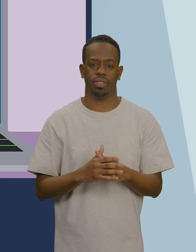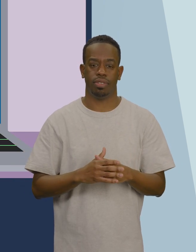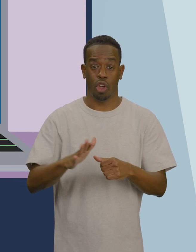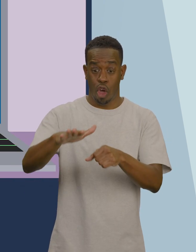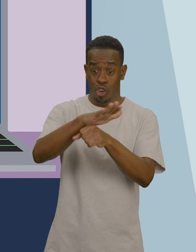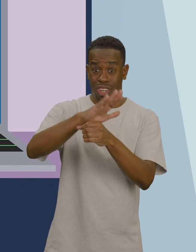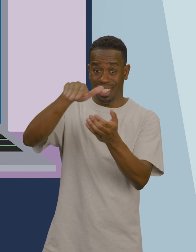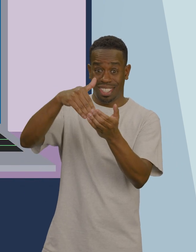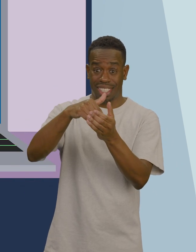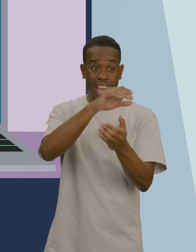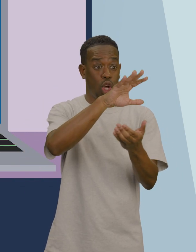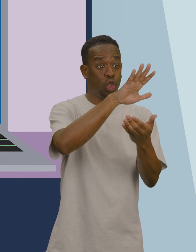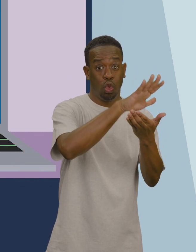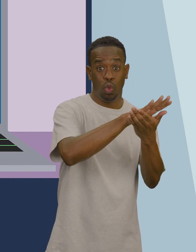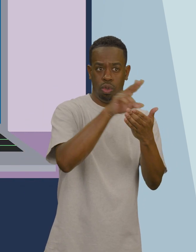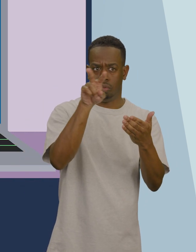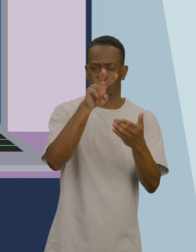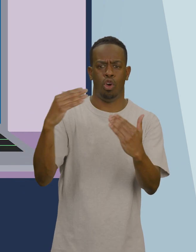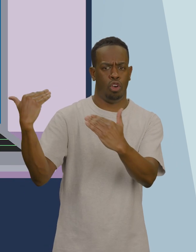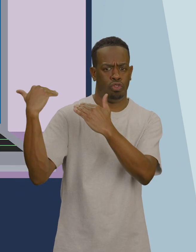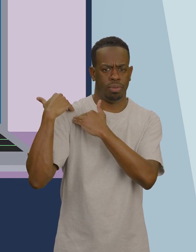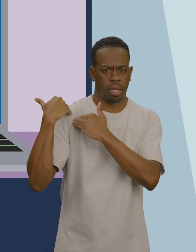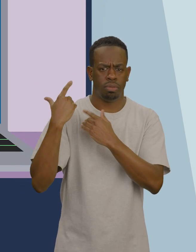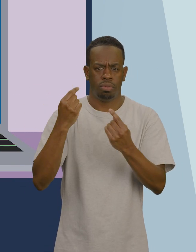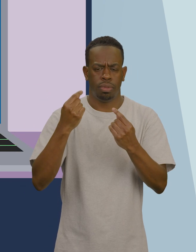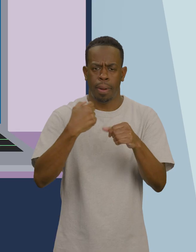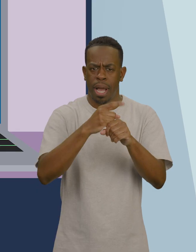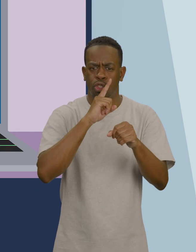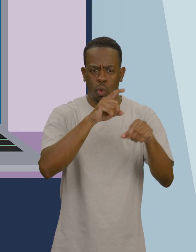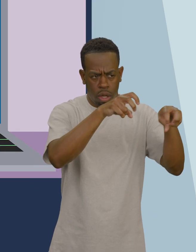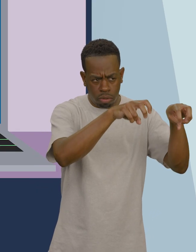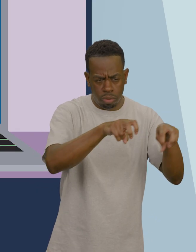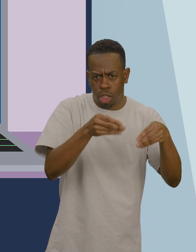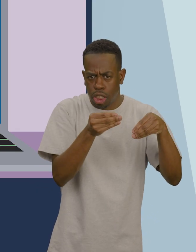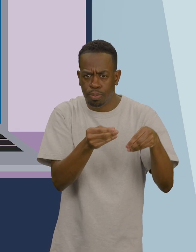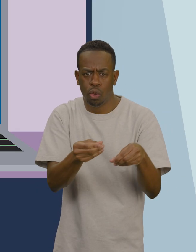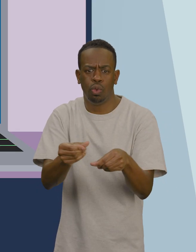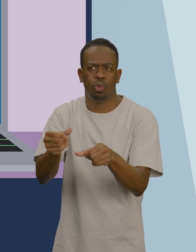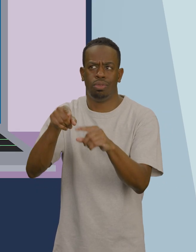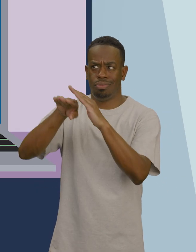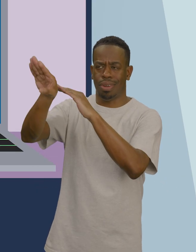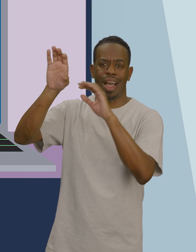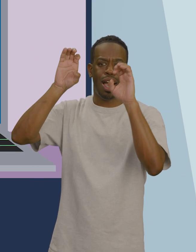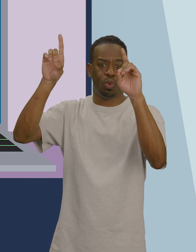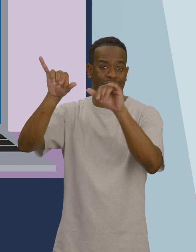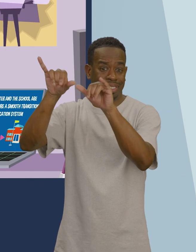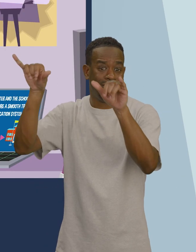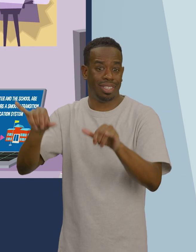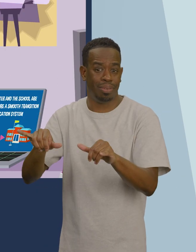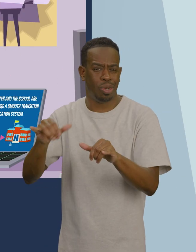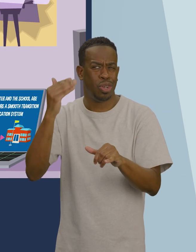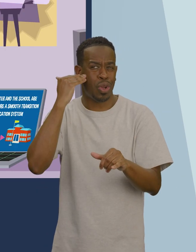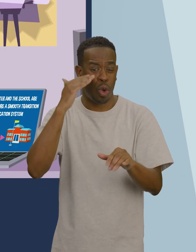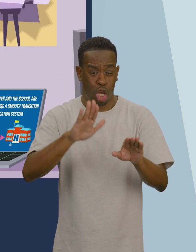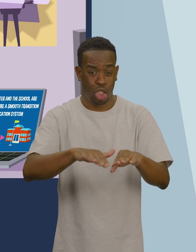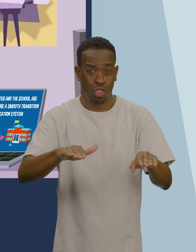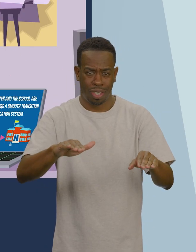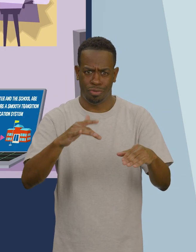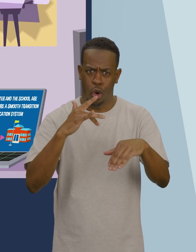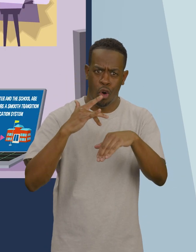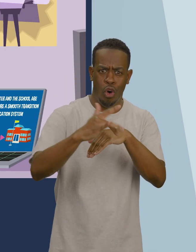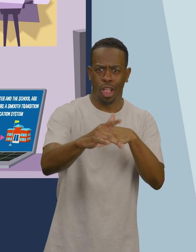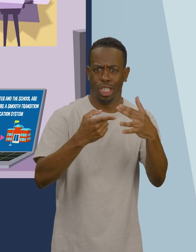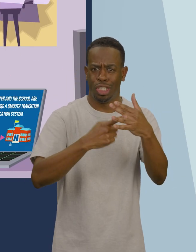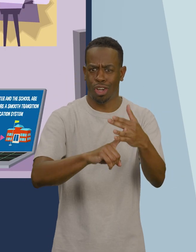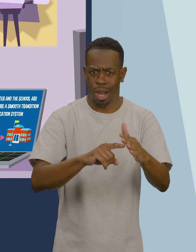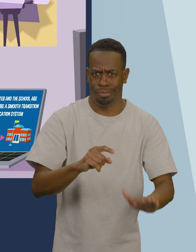The regional center and the school are then responsible to ensure a smooth transition into the educational system, knowing that the children have been given